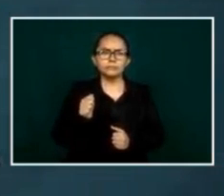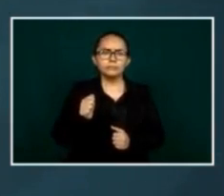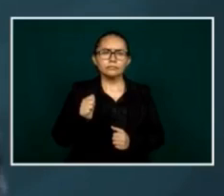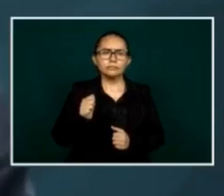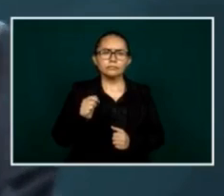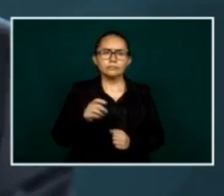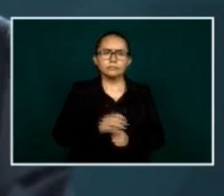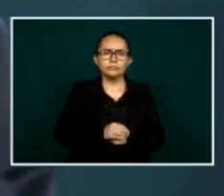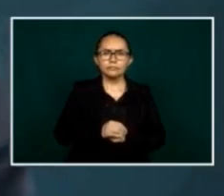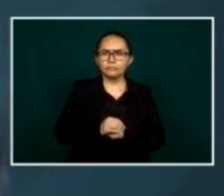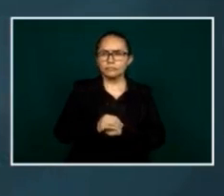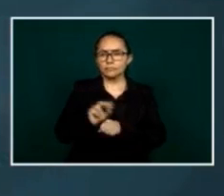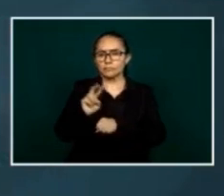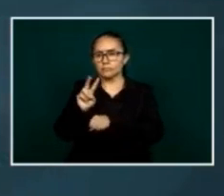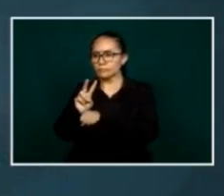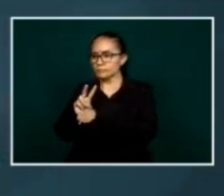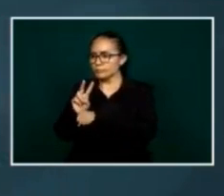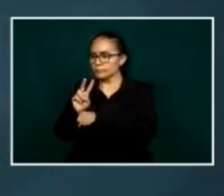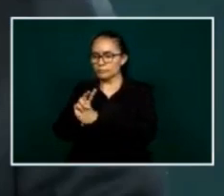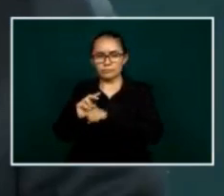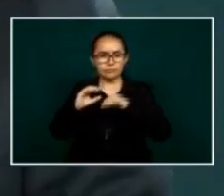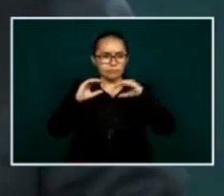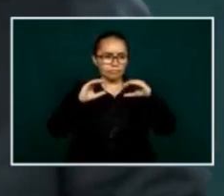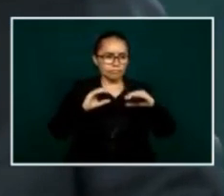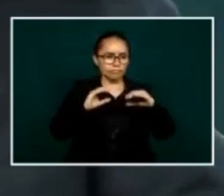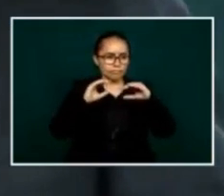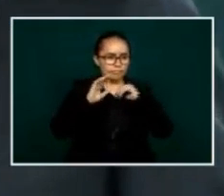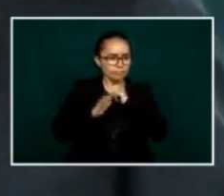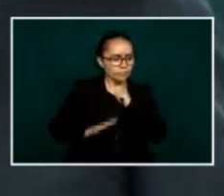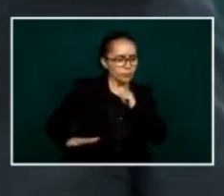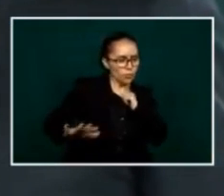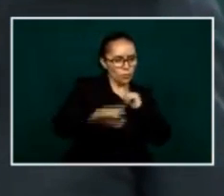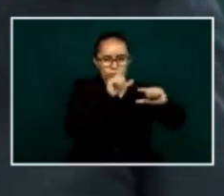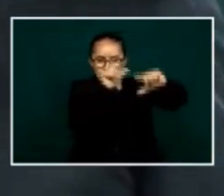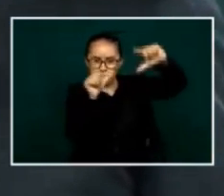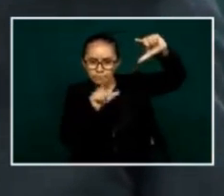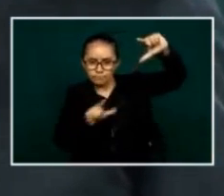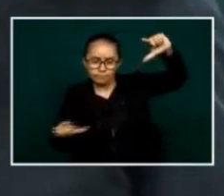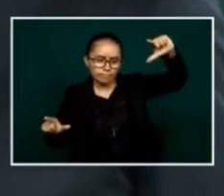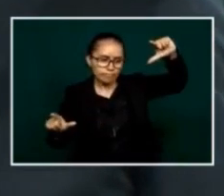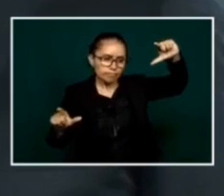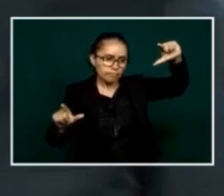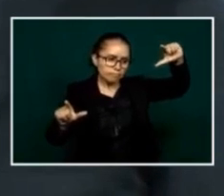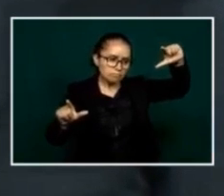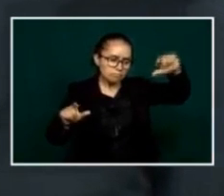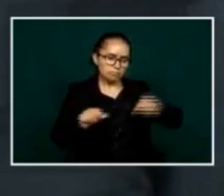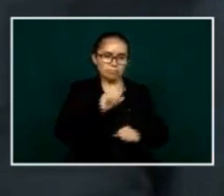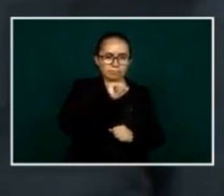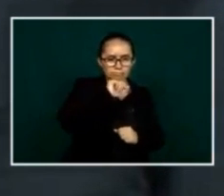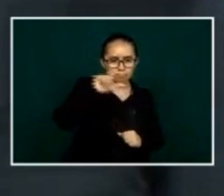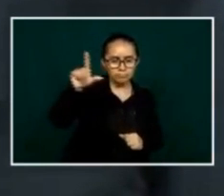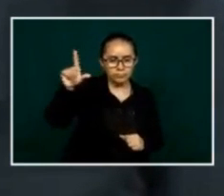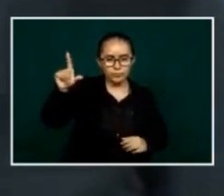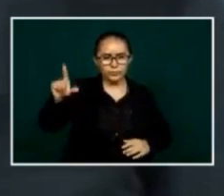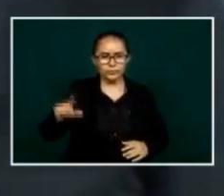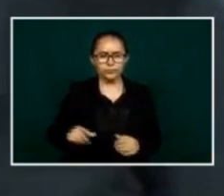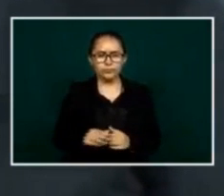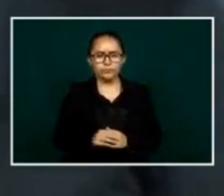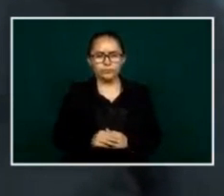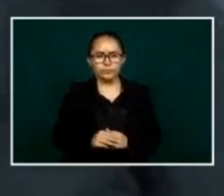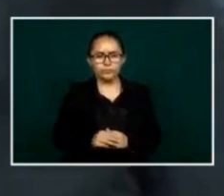that will mean having more units in the whole country that are professional,